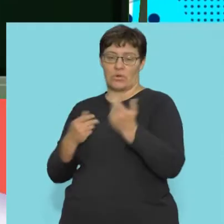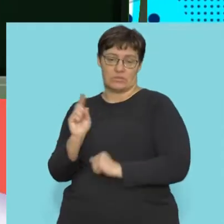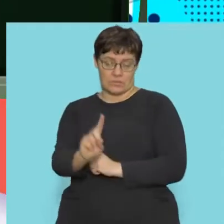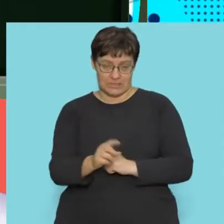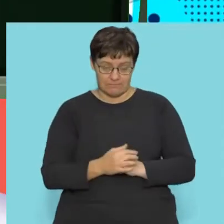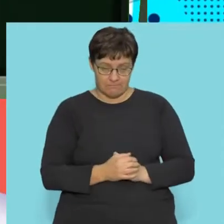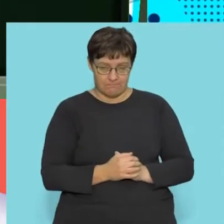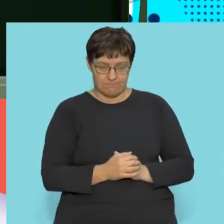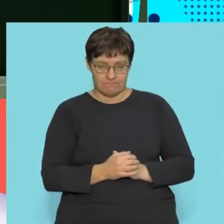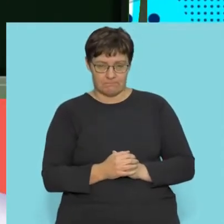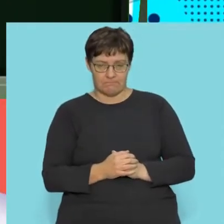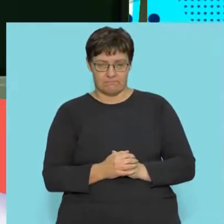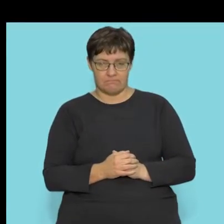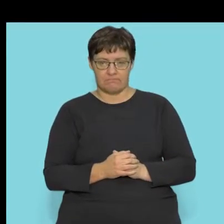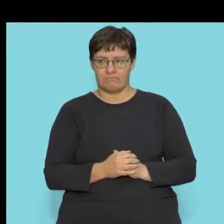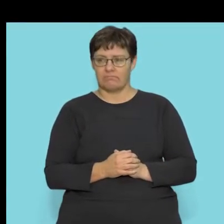products of this process.